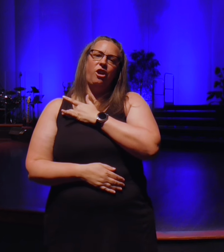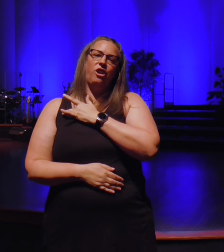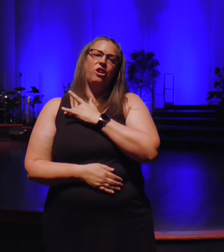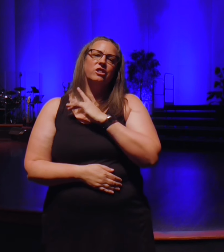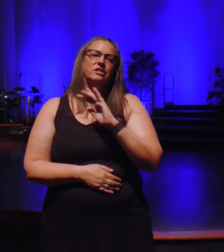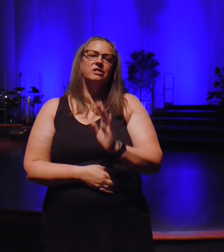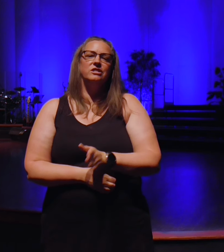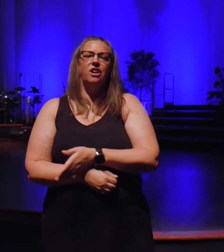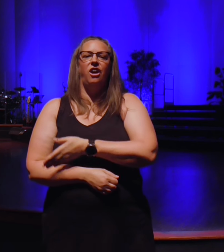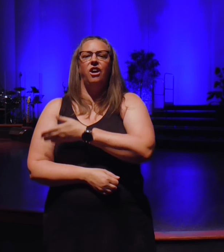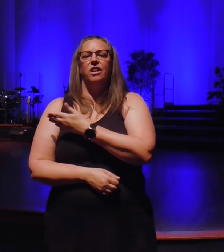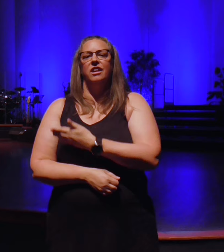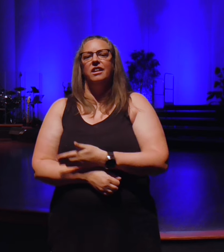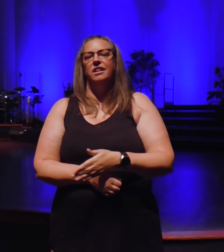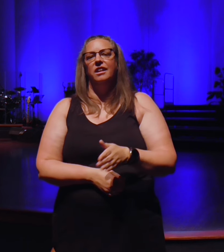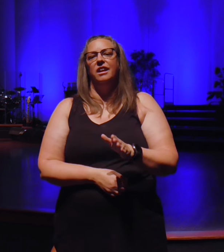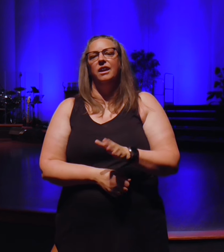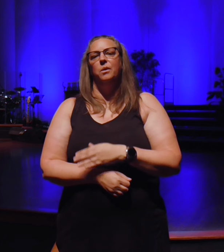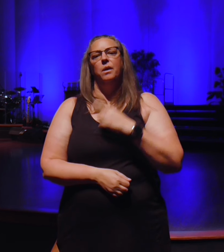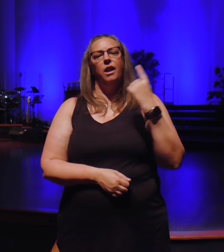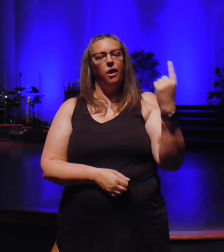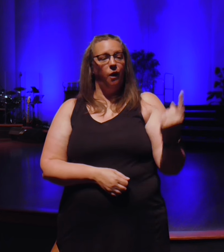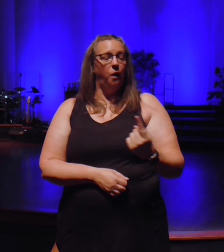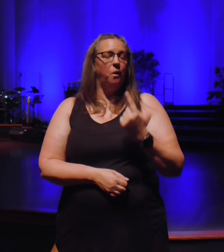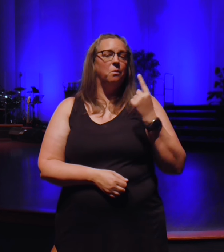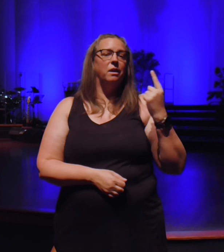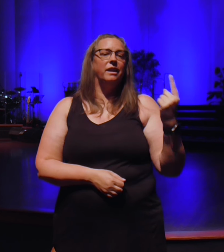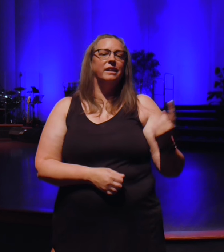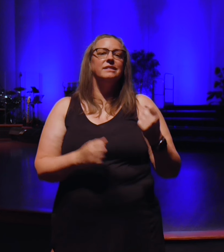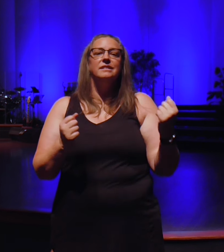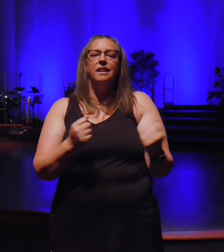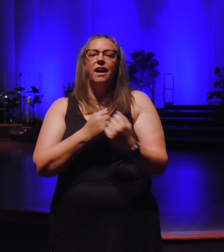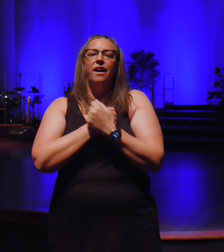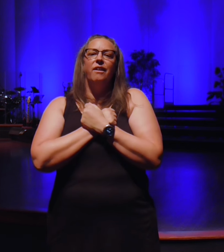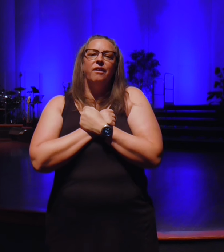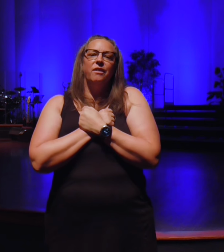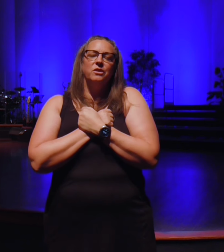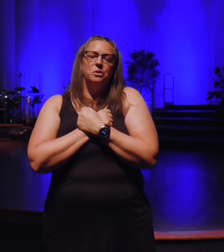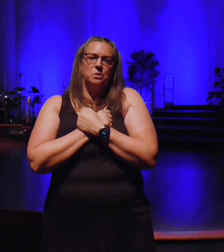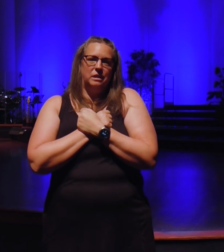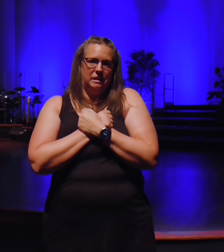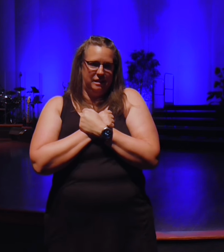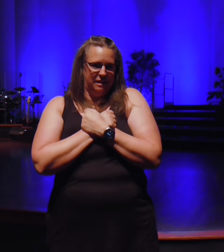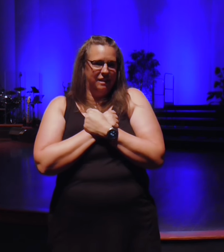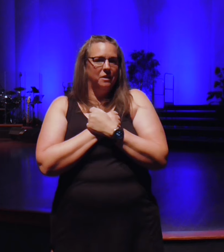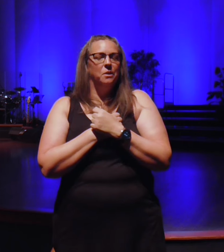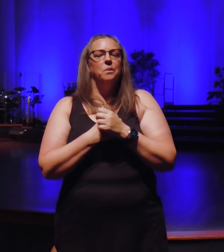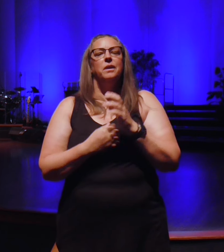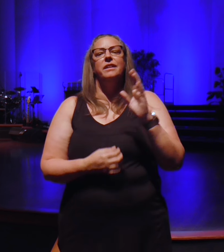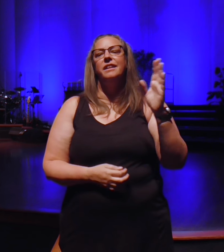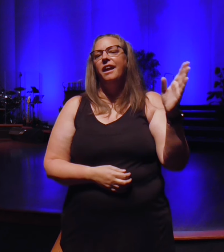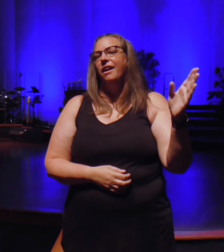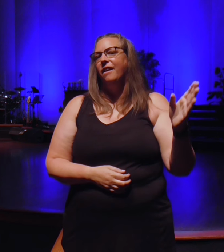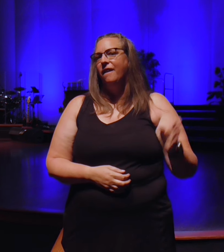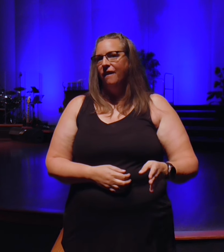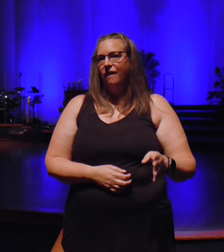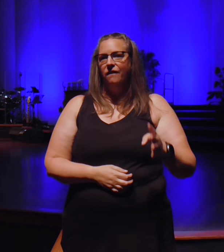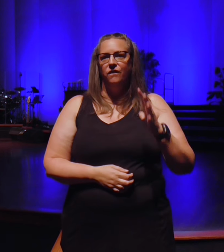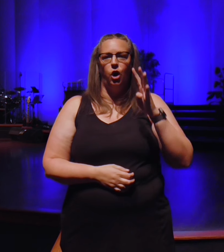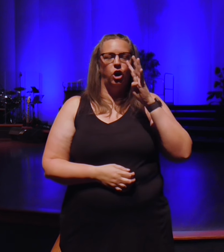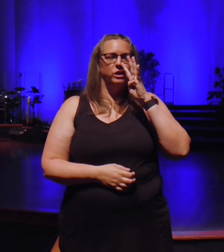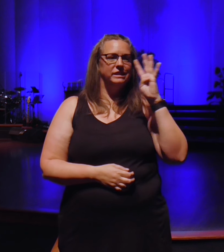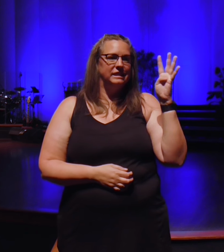my heart song. I will always love you. I will